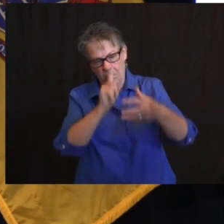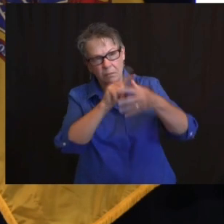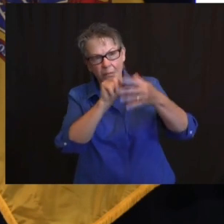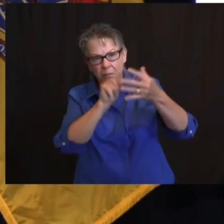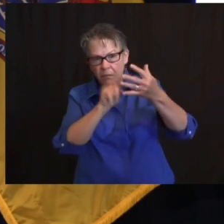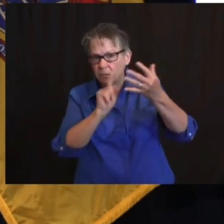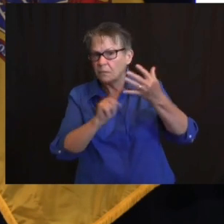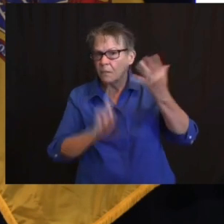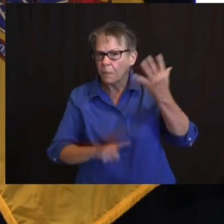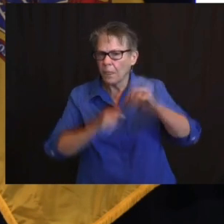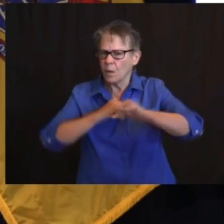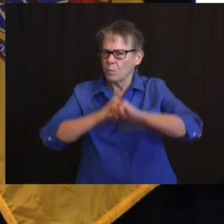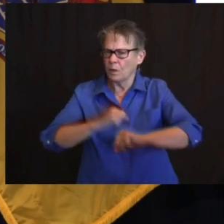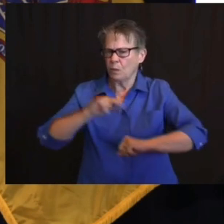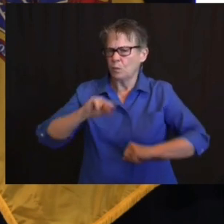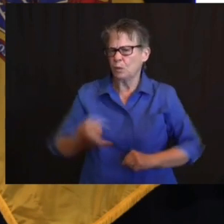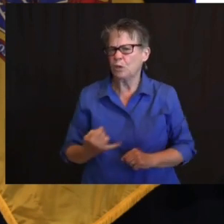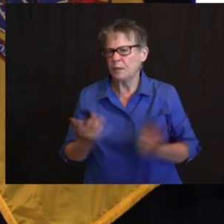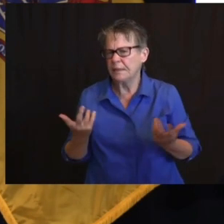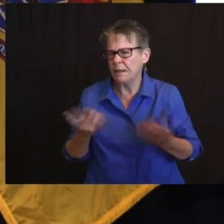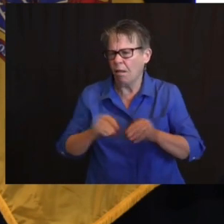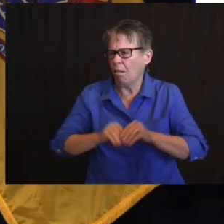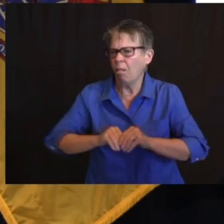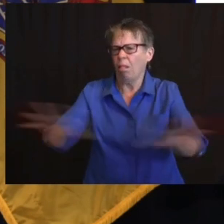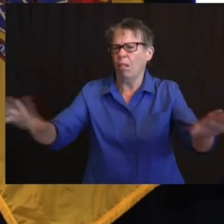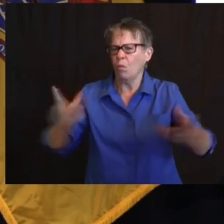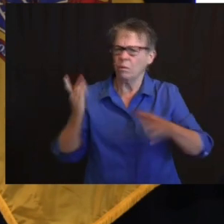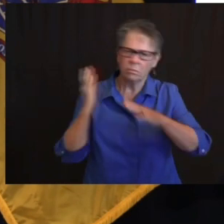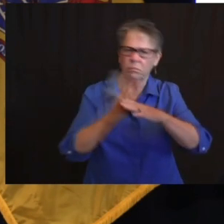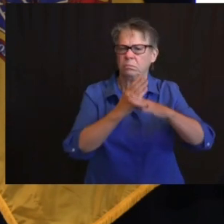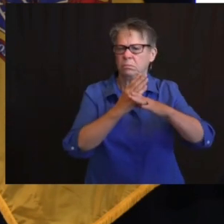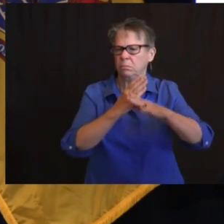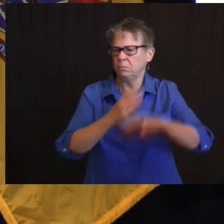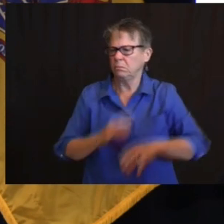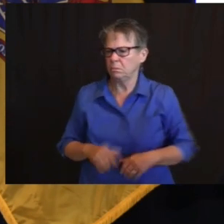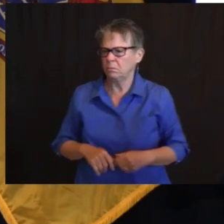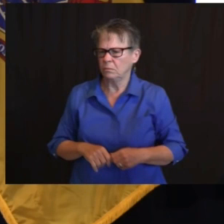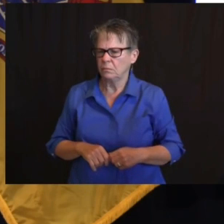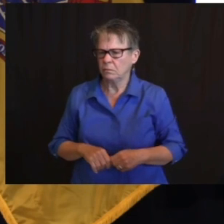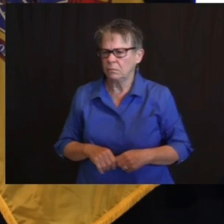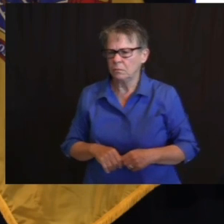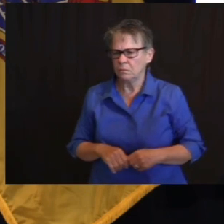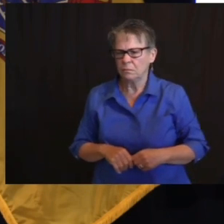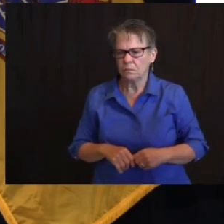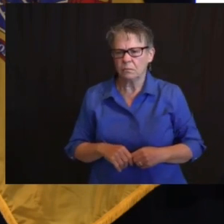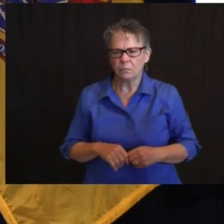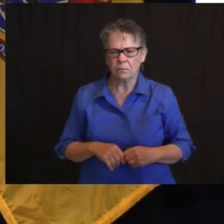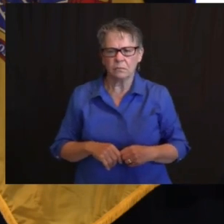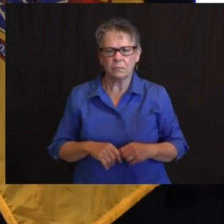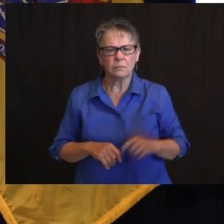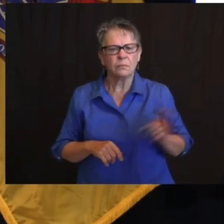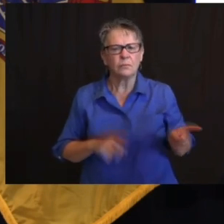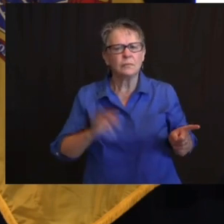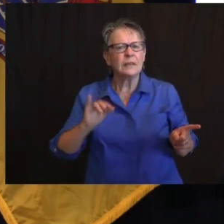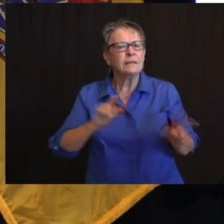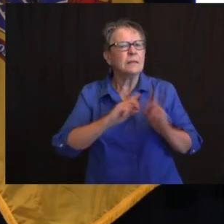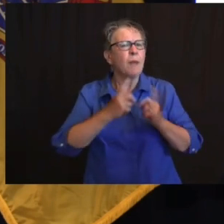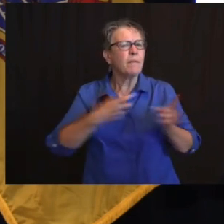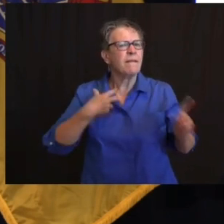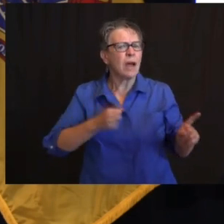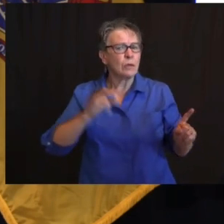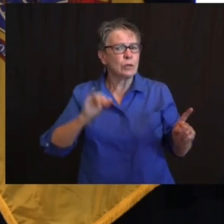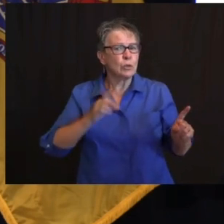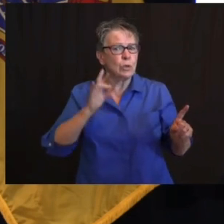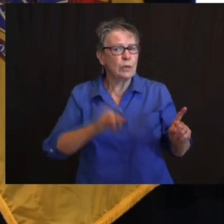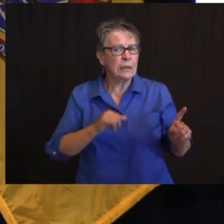powers, not as a blanket population matter, but if she sees a particular non-compliant behavior, she can attack